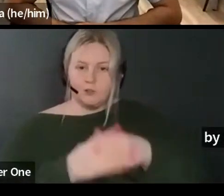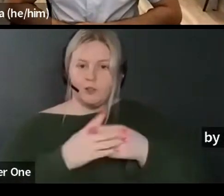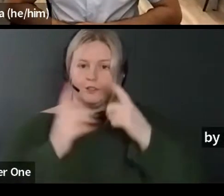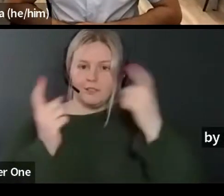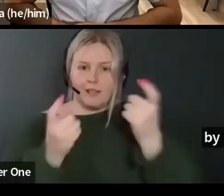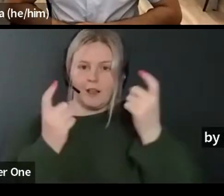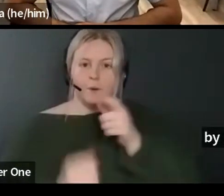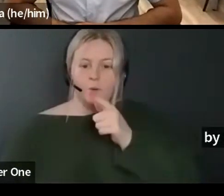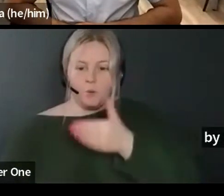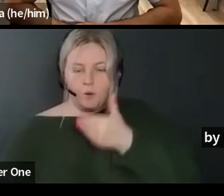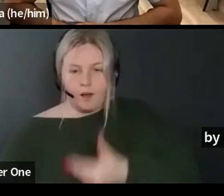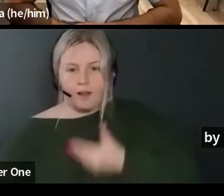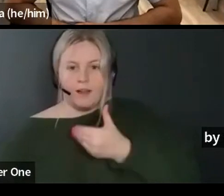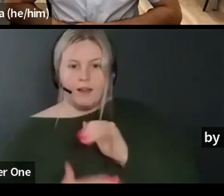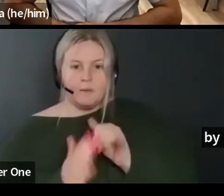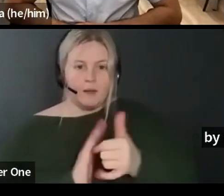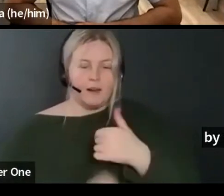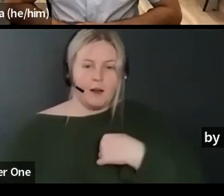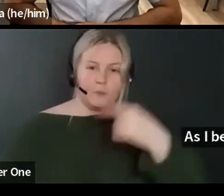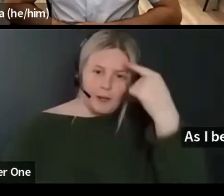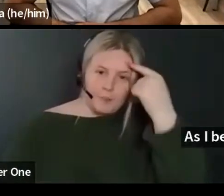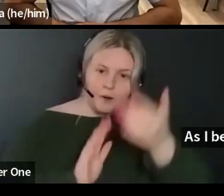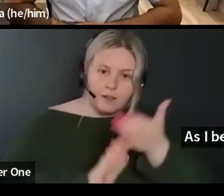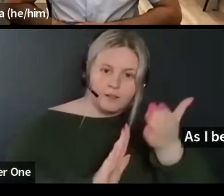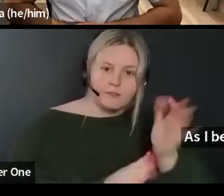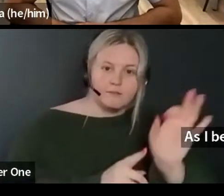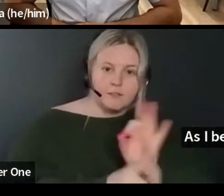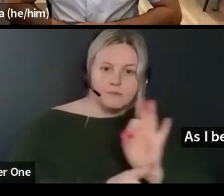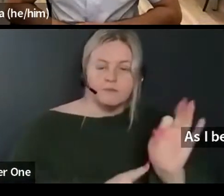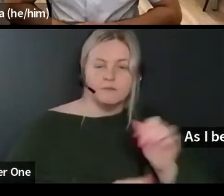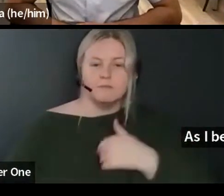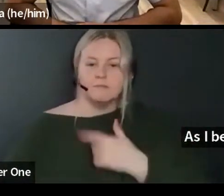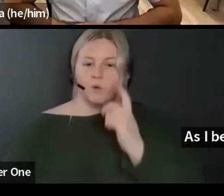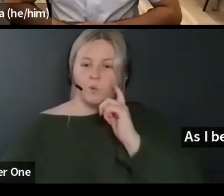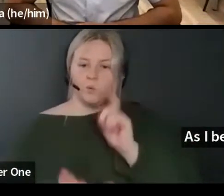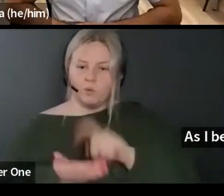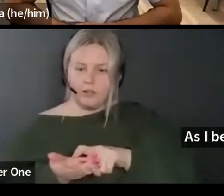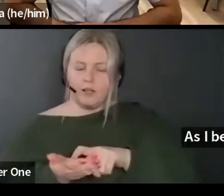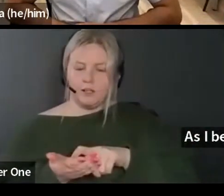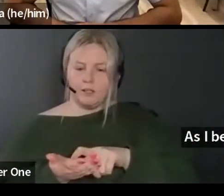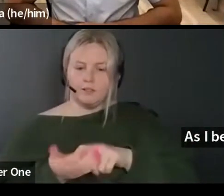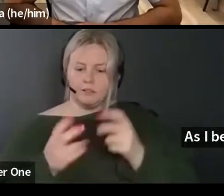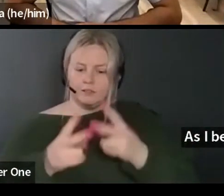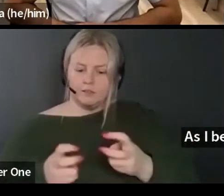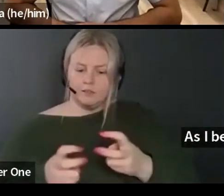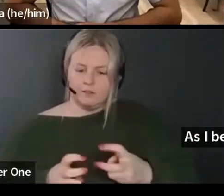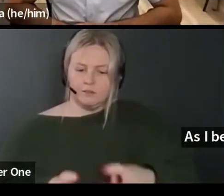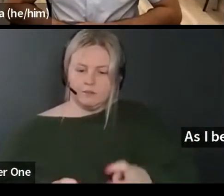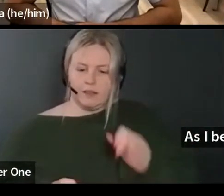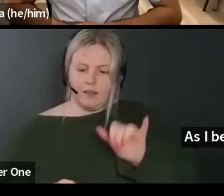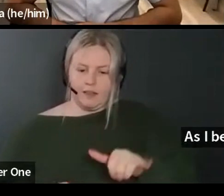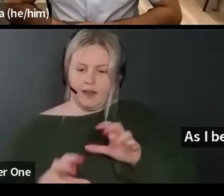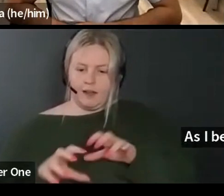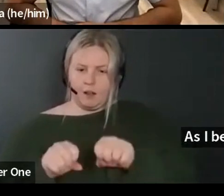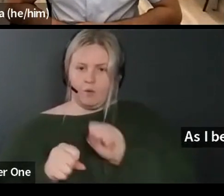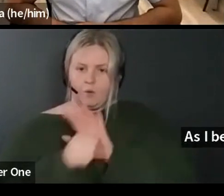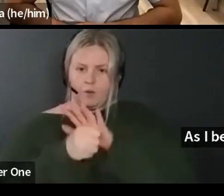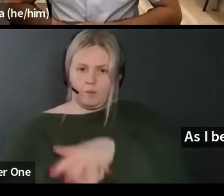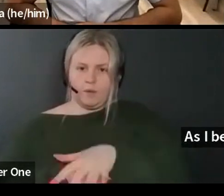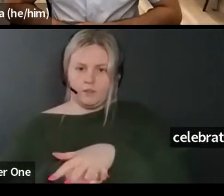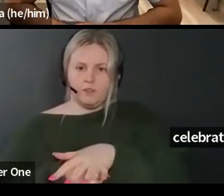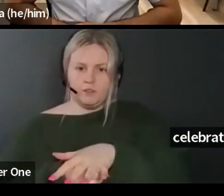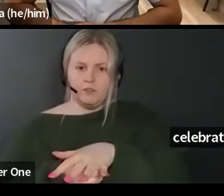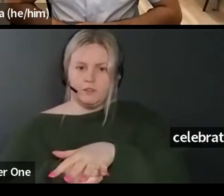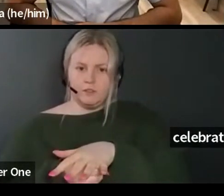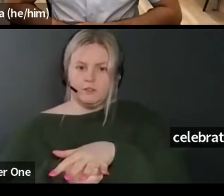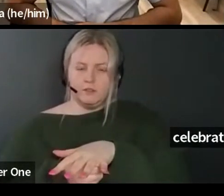way my brain works and things like that, and realizing that colonial oppression really